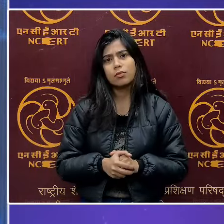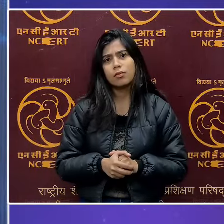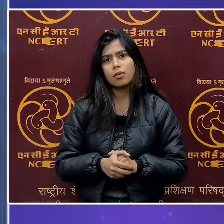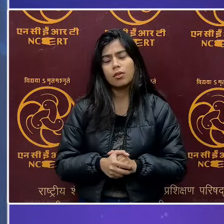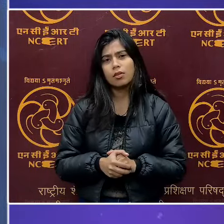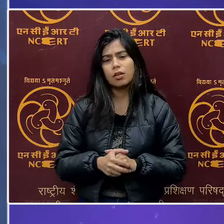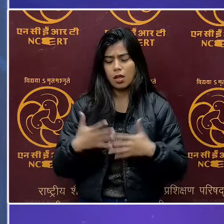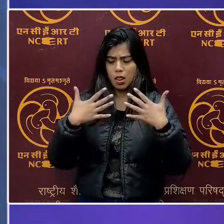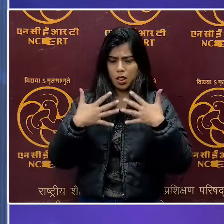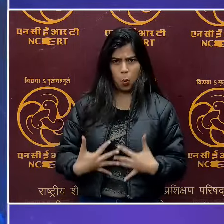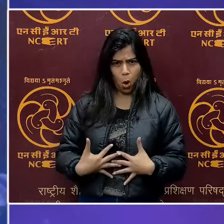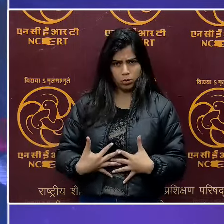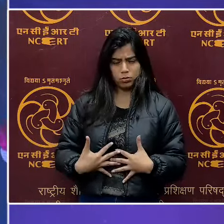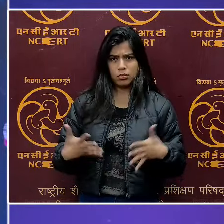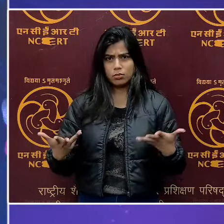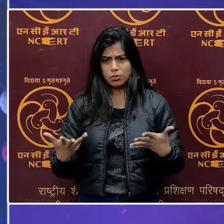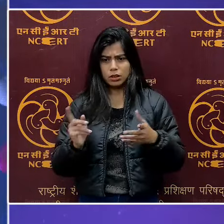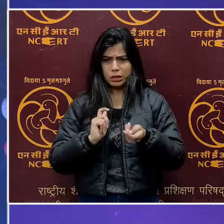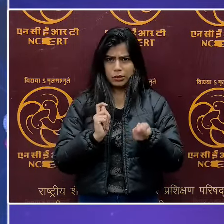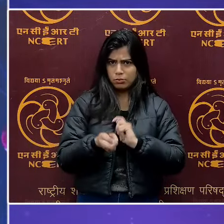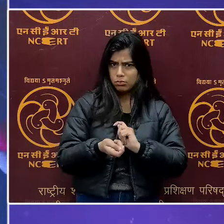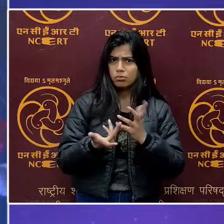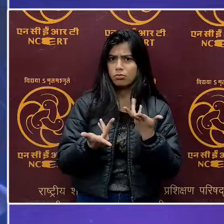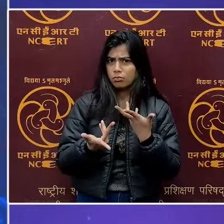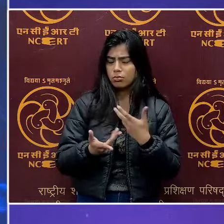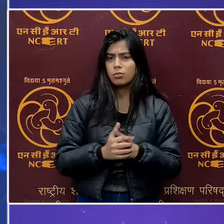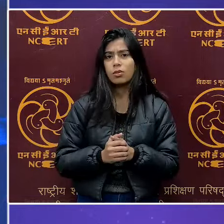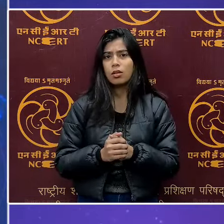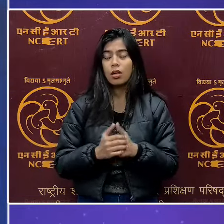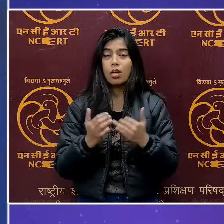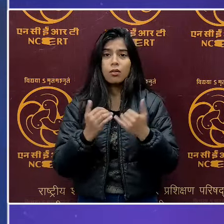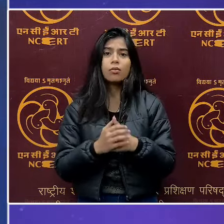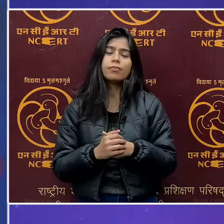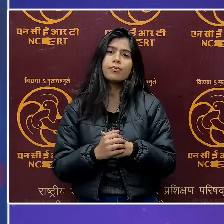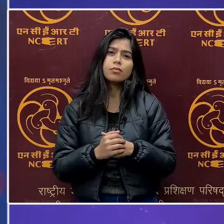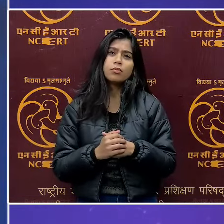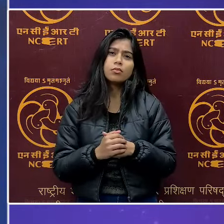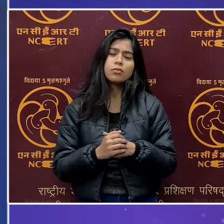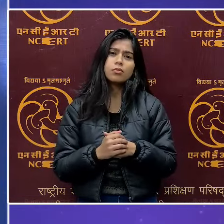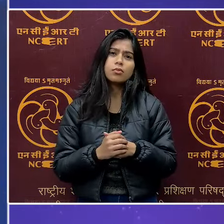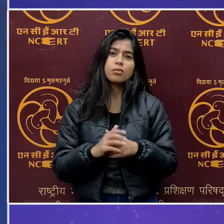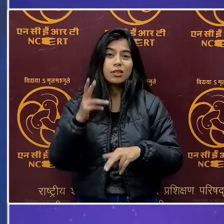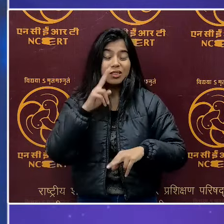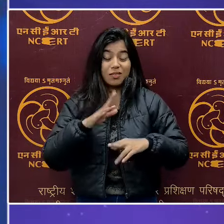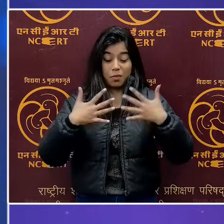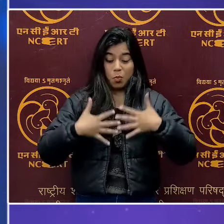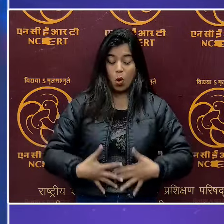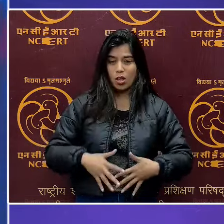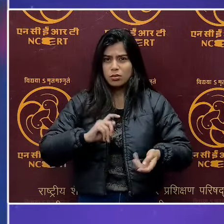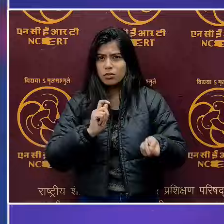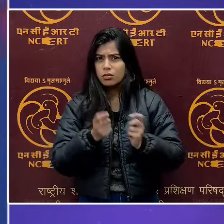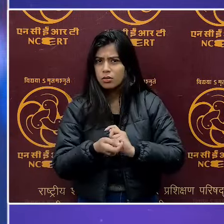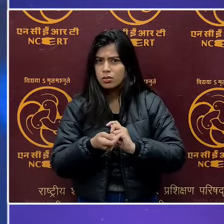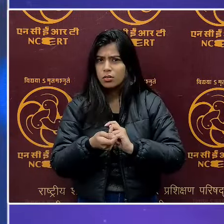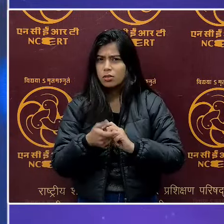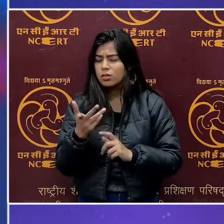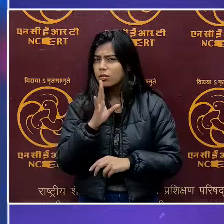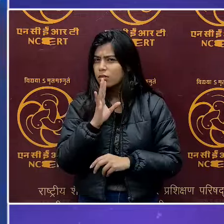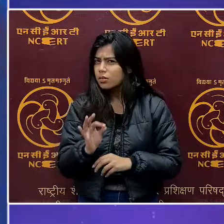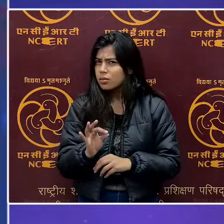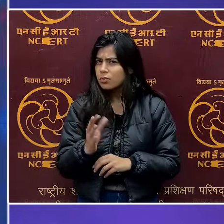the position of the body changes? Right. Now, how do we come to know that the position of the body changes? For that,